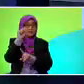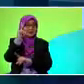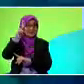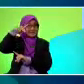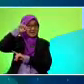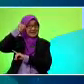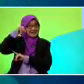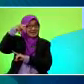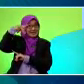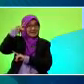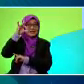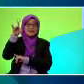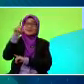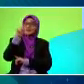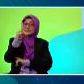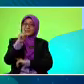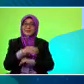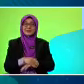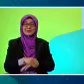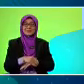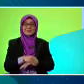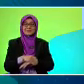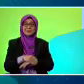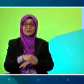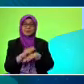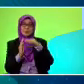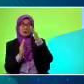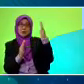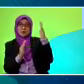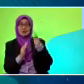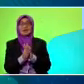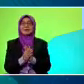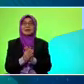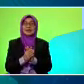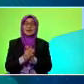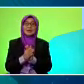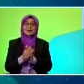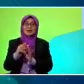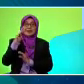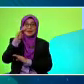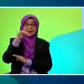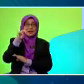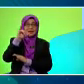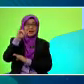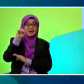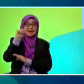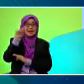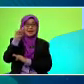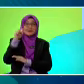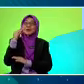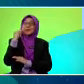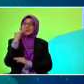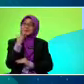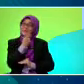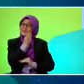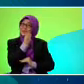Presin 181. On the top left, we have Mia, Sarah, Alyssa. Hi, Mia. Nice to meet